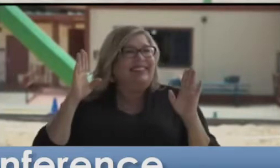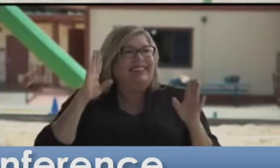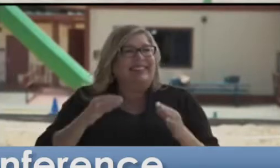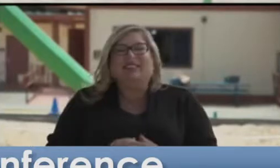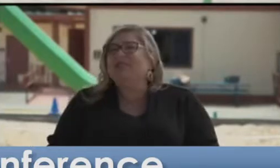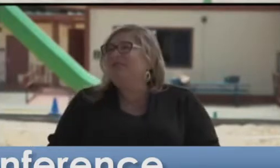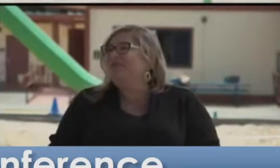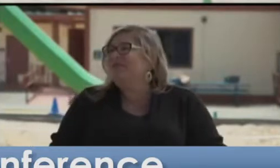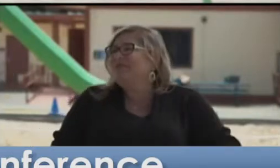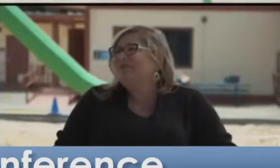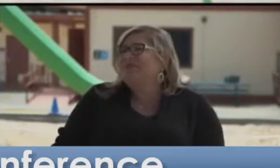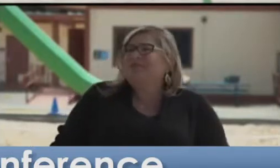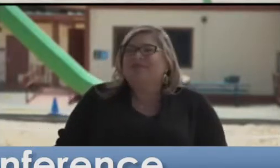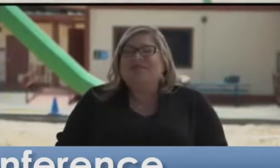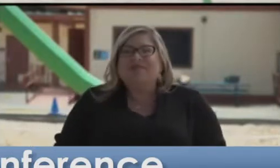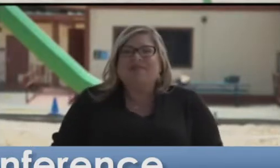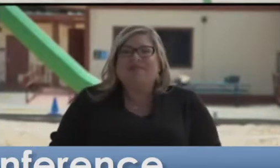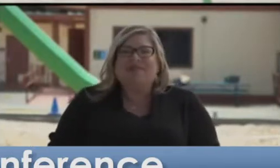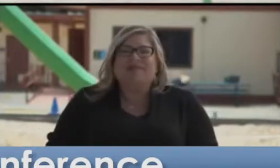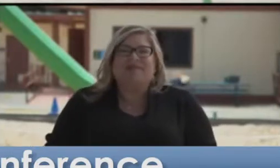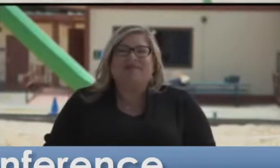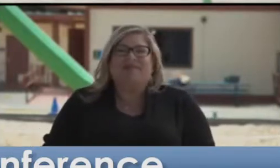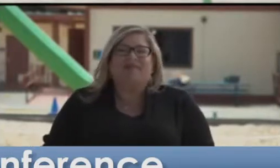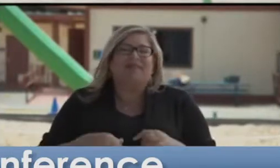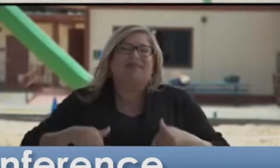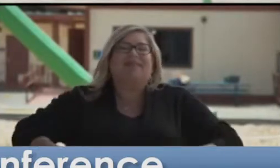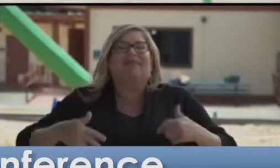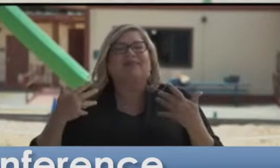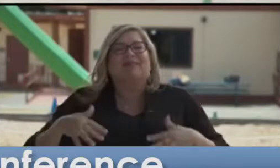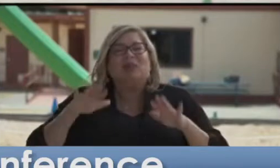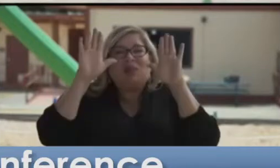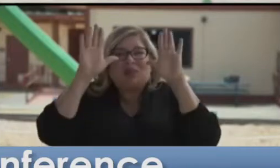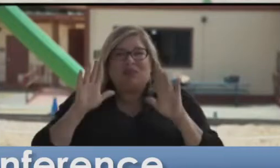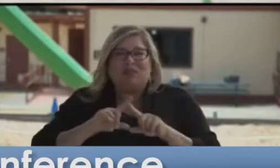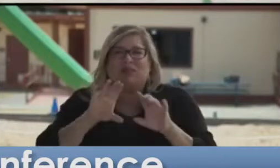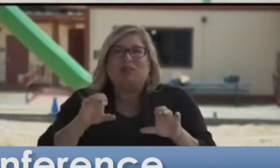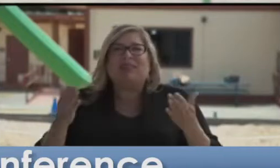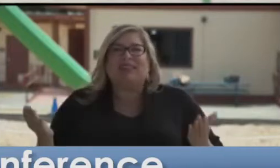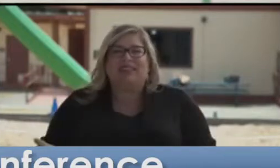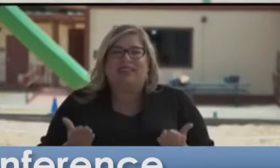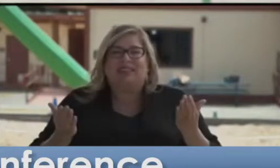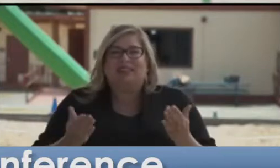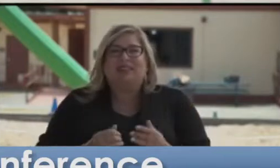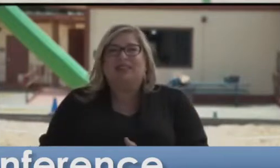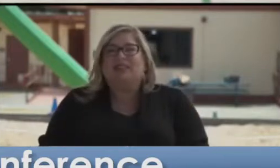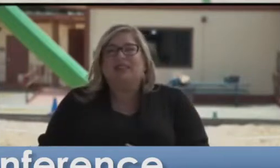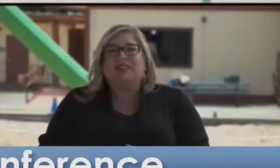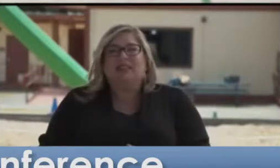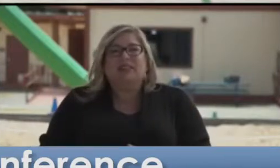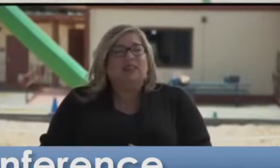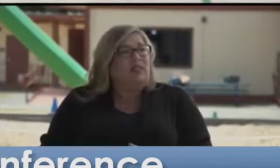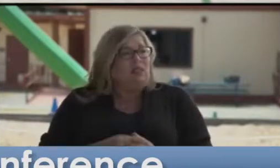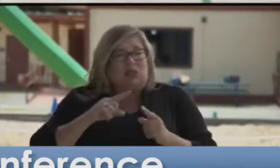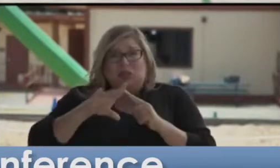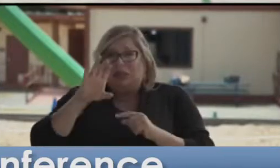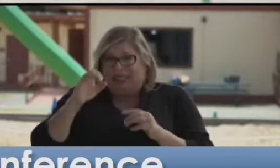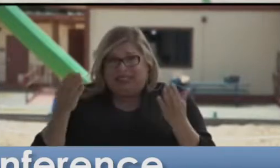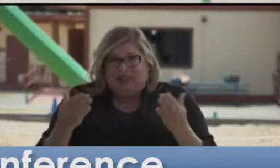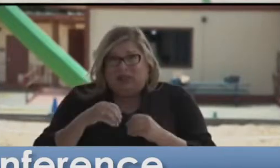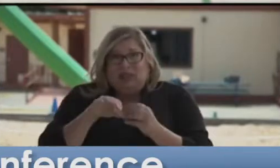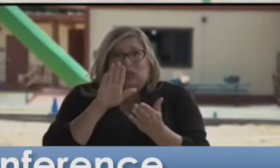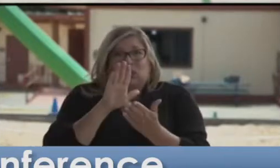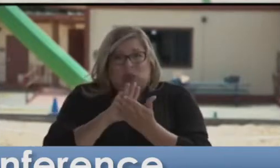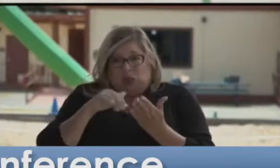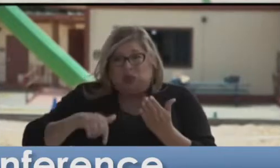Go Ocelots. It is so great to be here, as you heard, to be in a school community